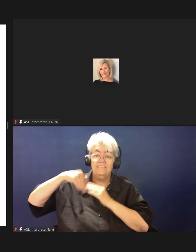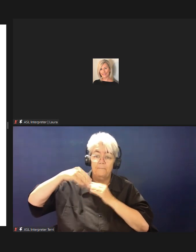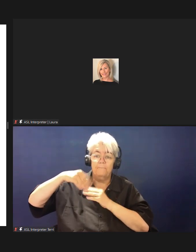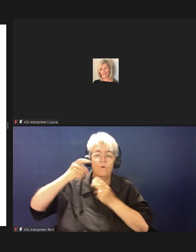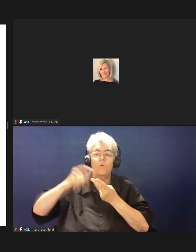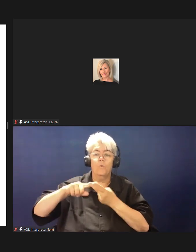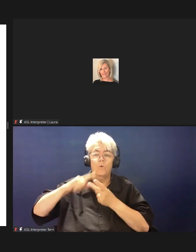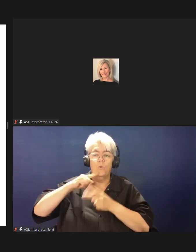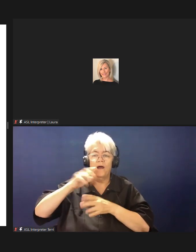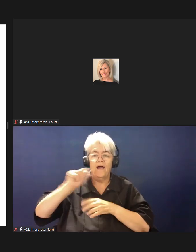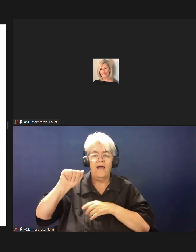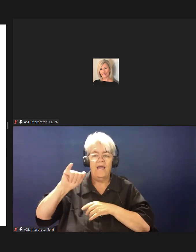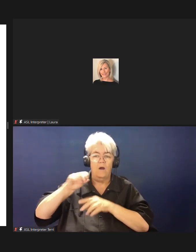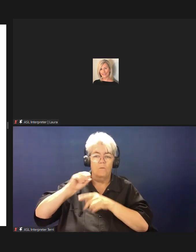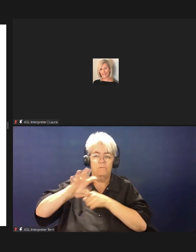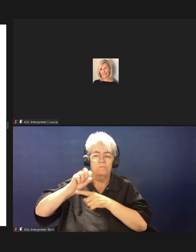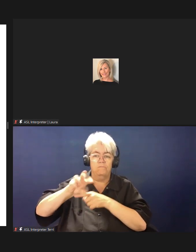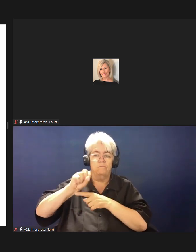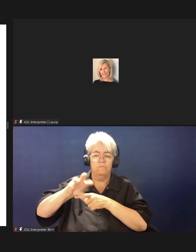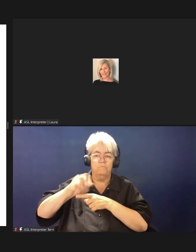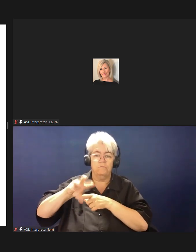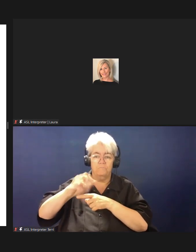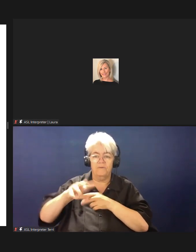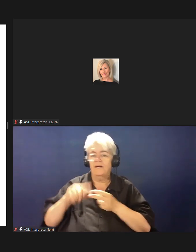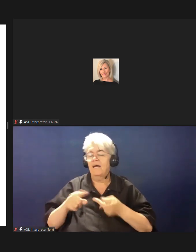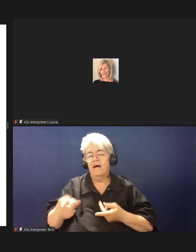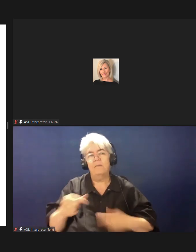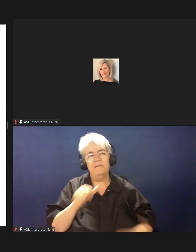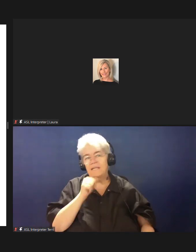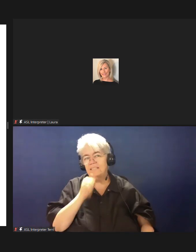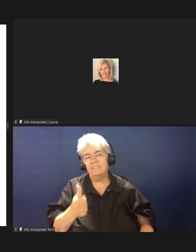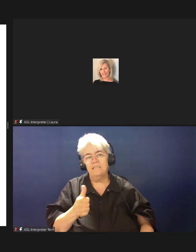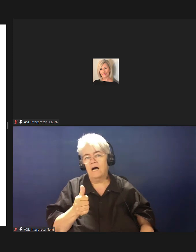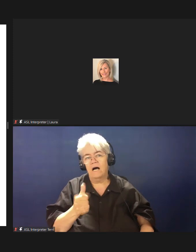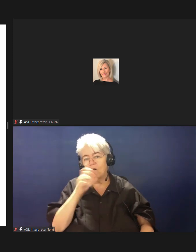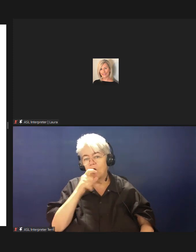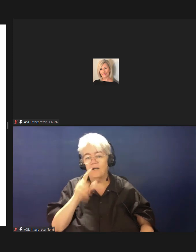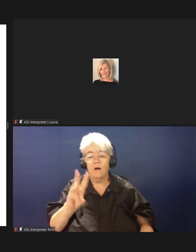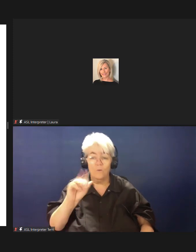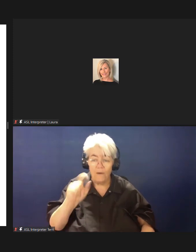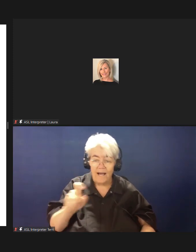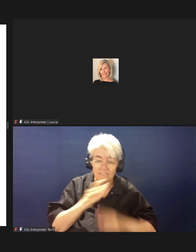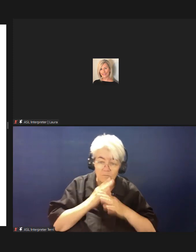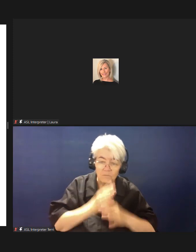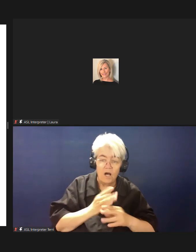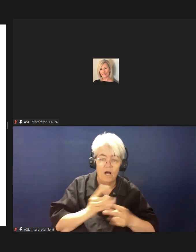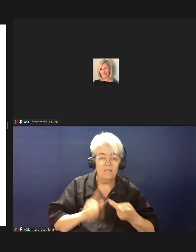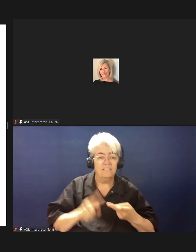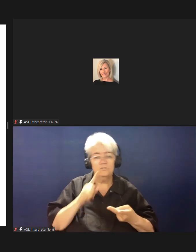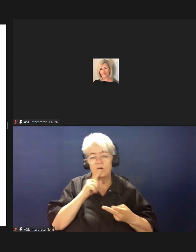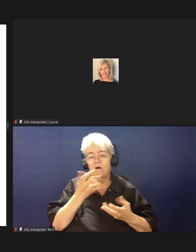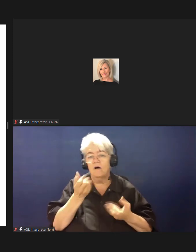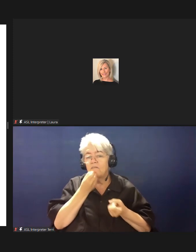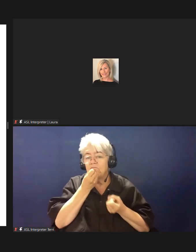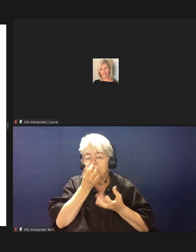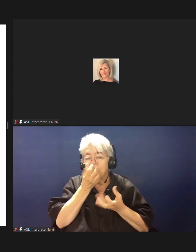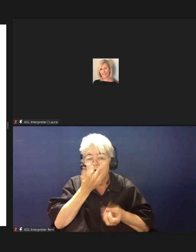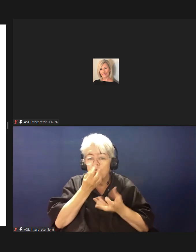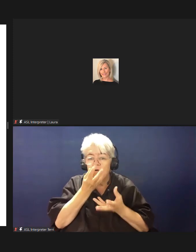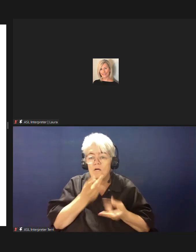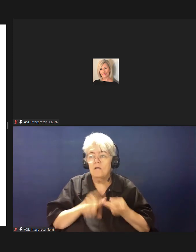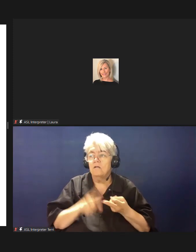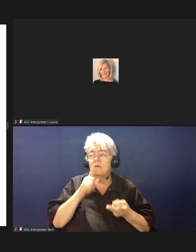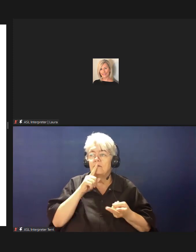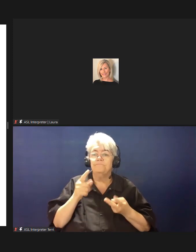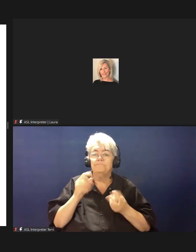not uncommon for them to find wax blockage or fluid or inflammation in the middle ear has prevented the